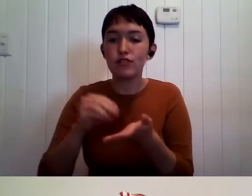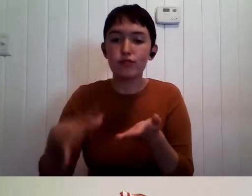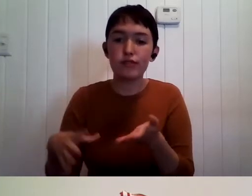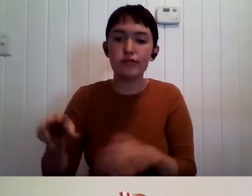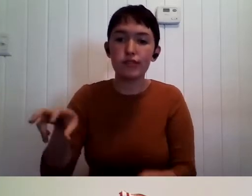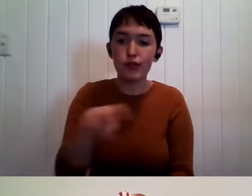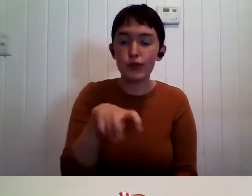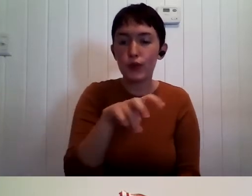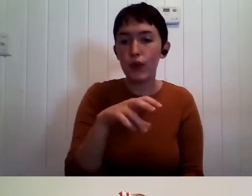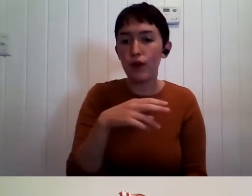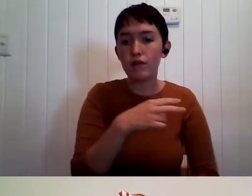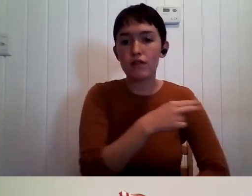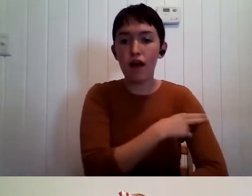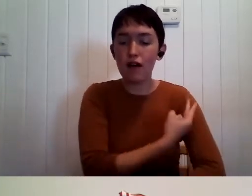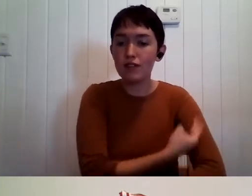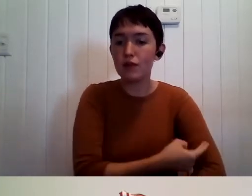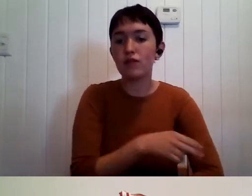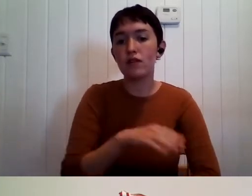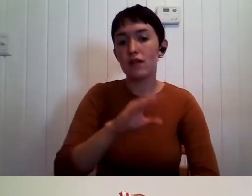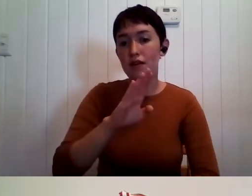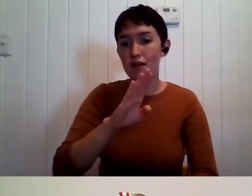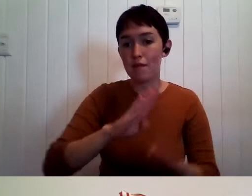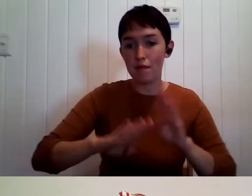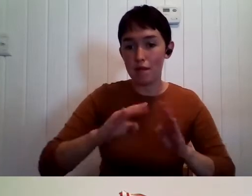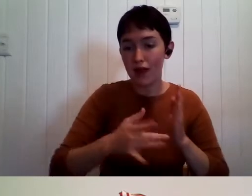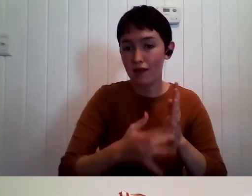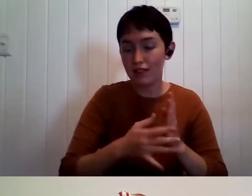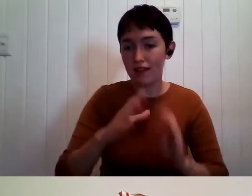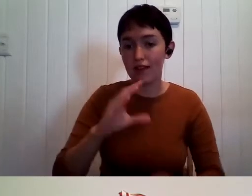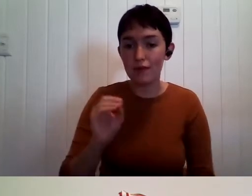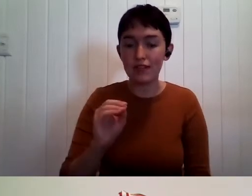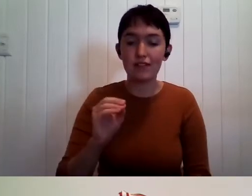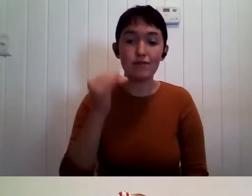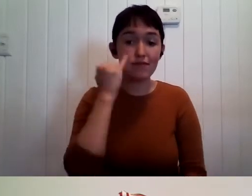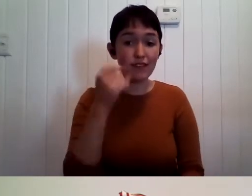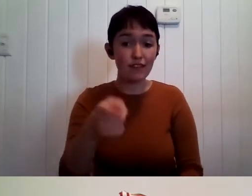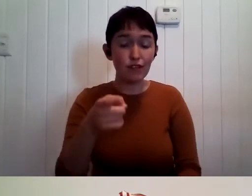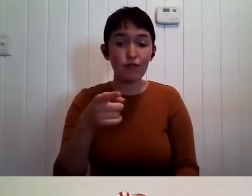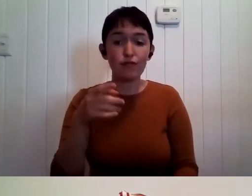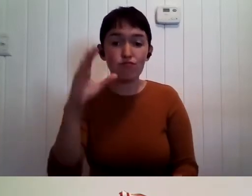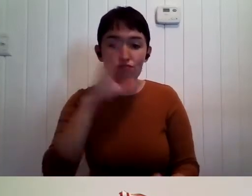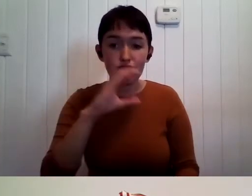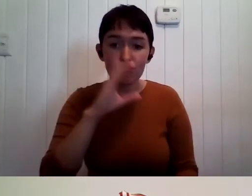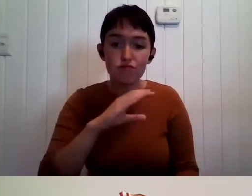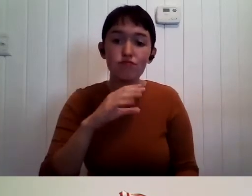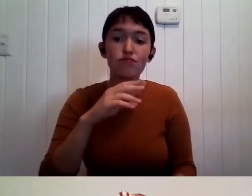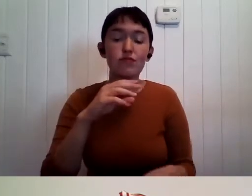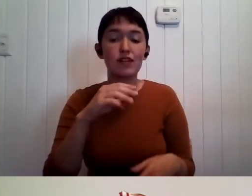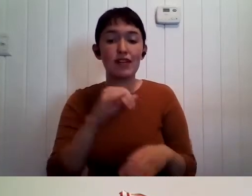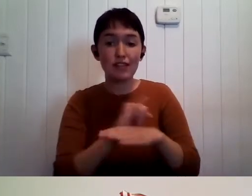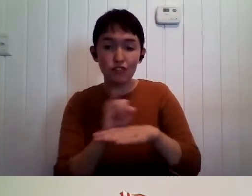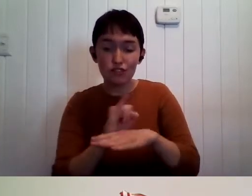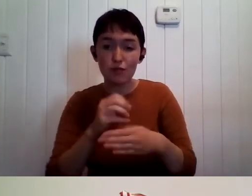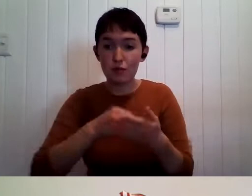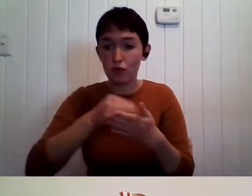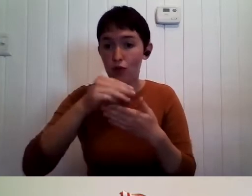touring biotech companies. So definitely if you look for the internships or the programs, they're out there. Awesome,